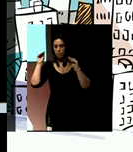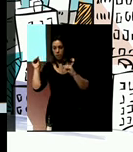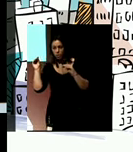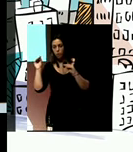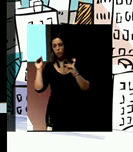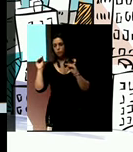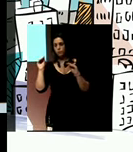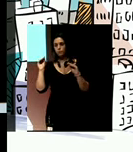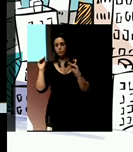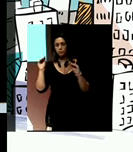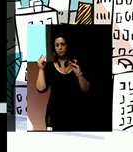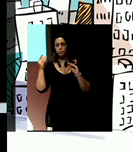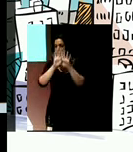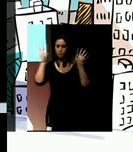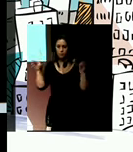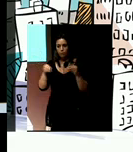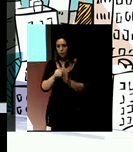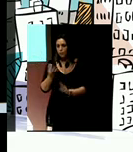She's in charge with training